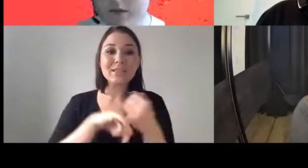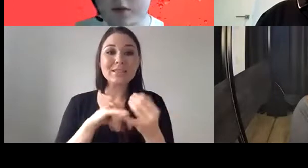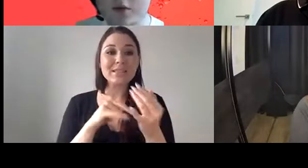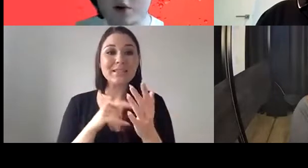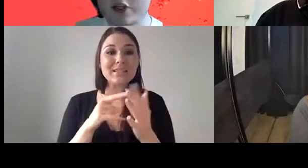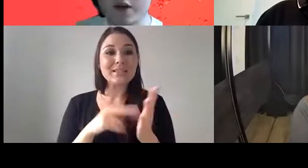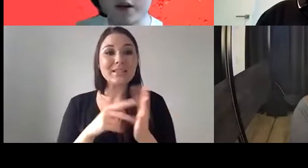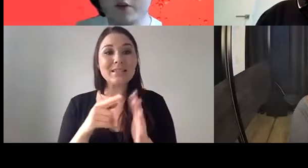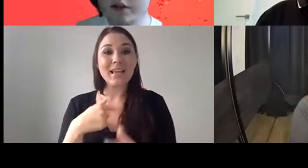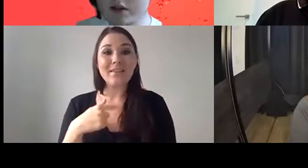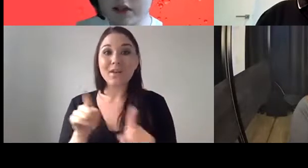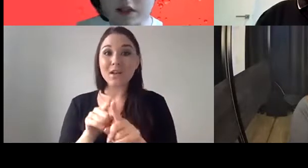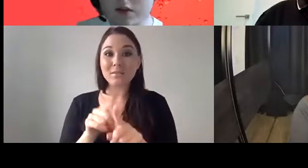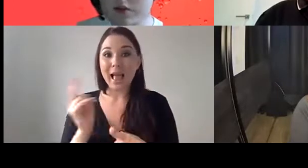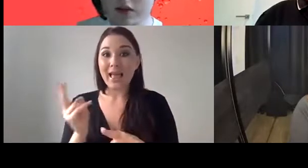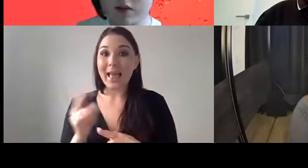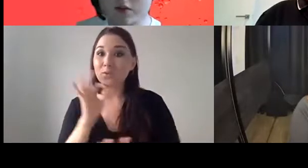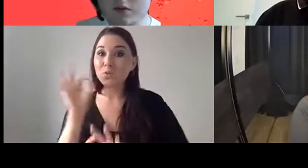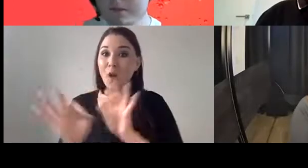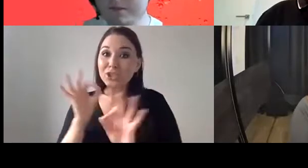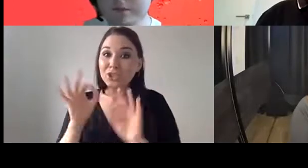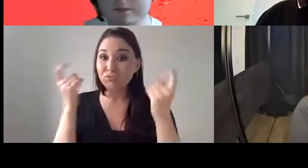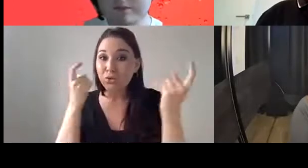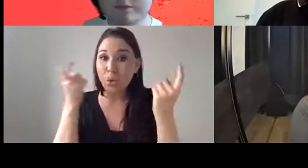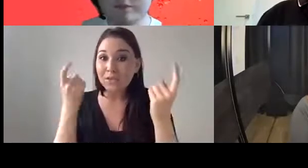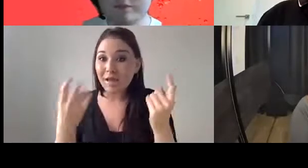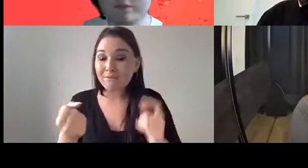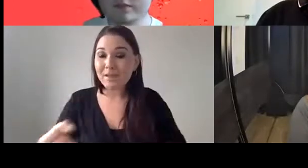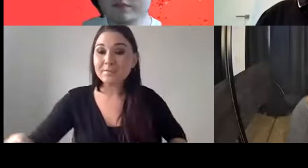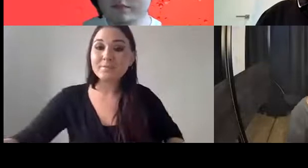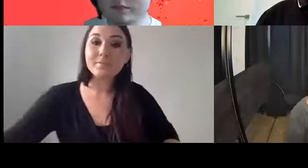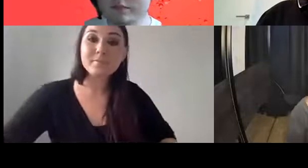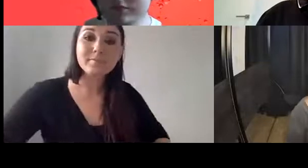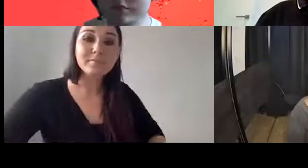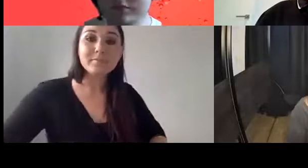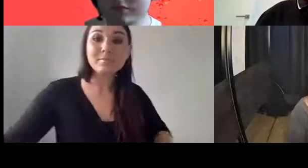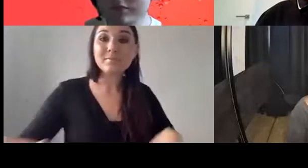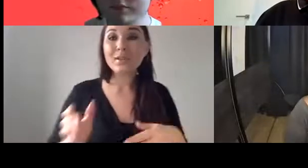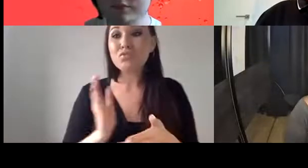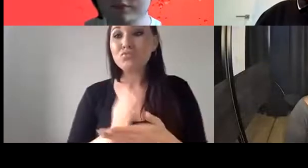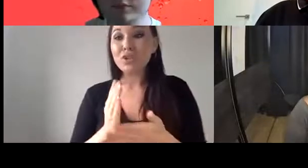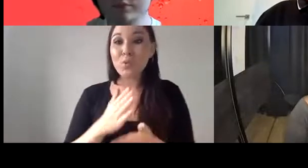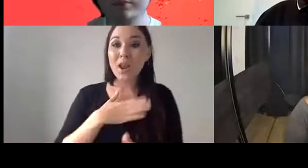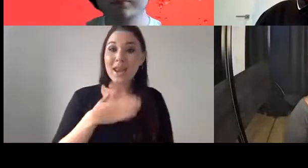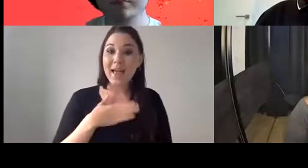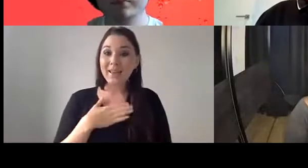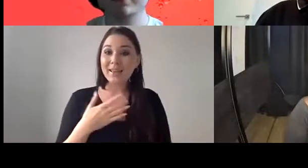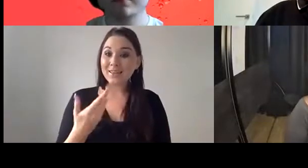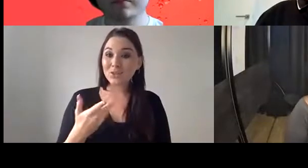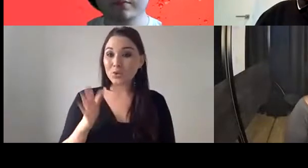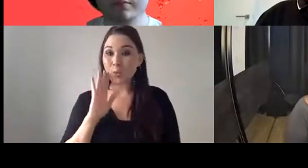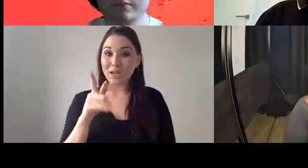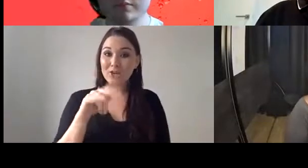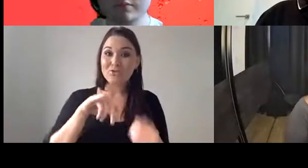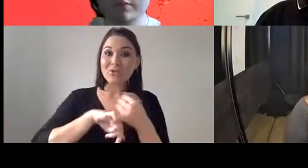again sort of throw the question out if anybody else has any thoughts on that at all. I'd really like to hear Steve. When we met